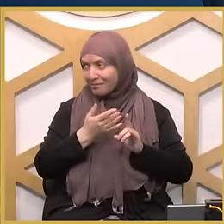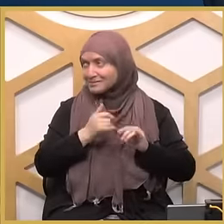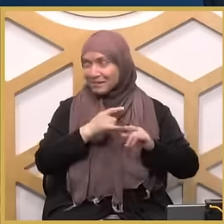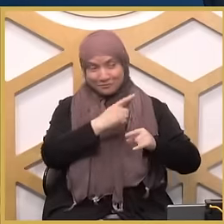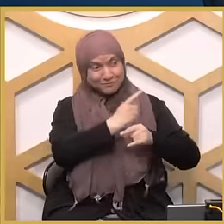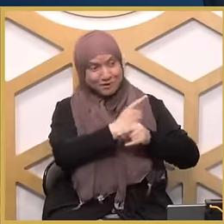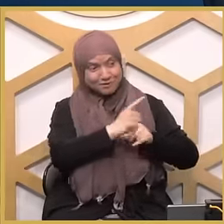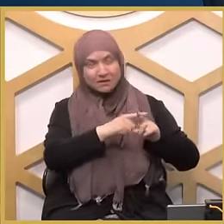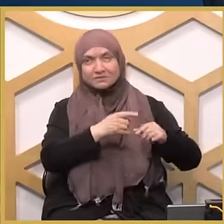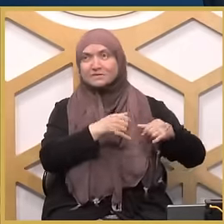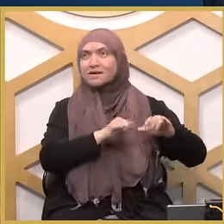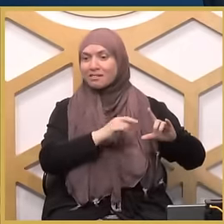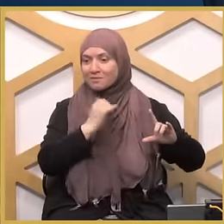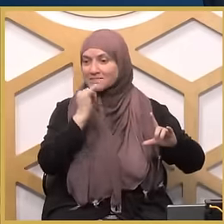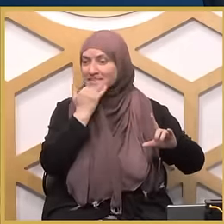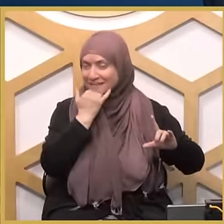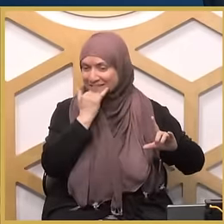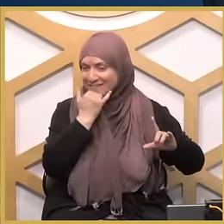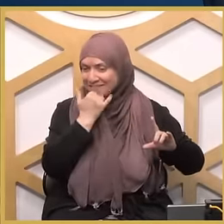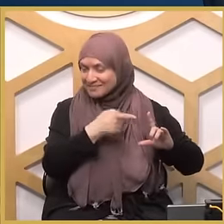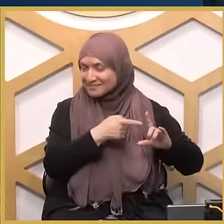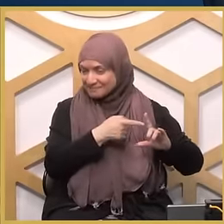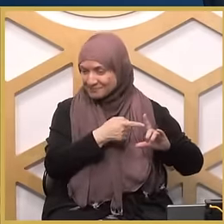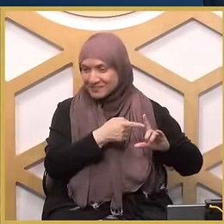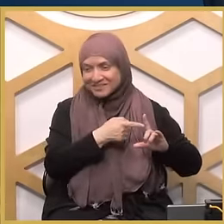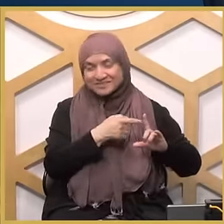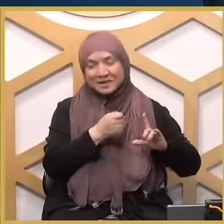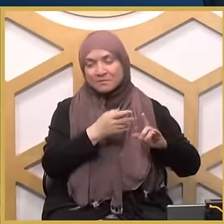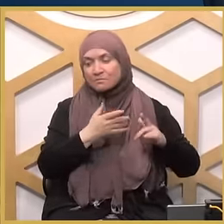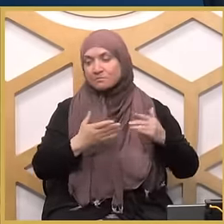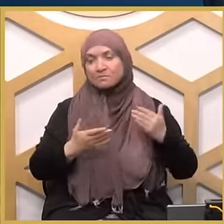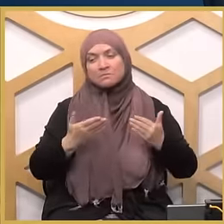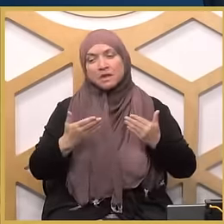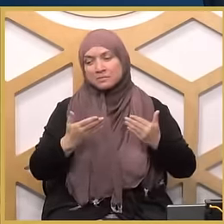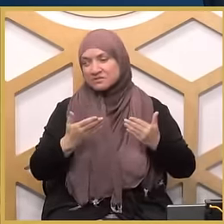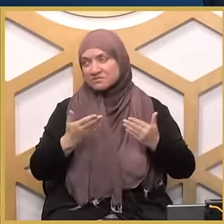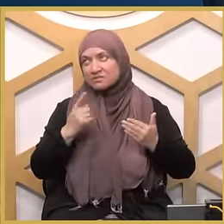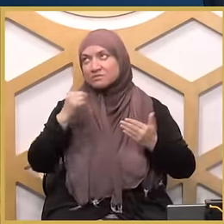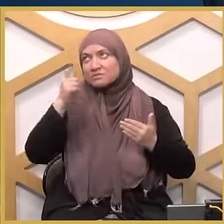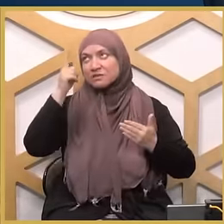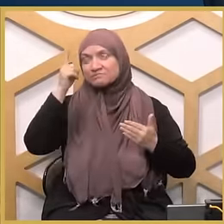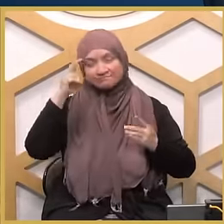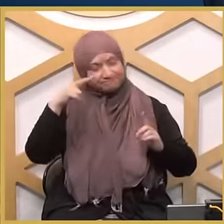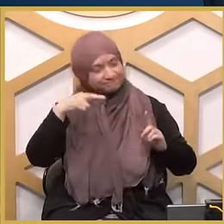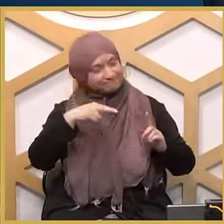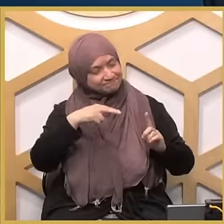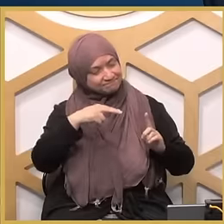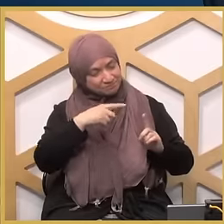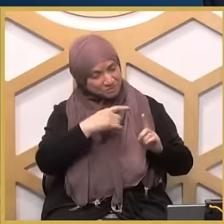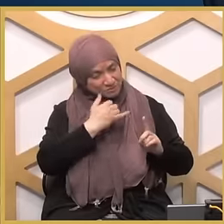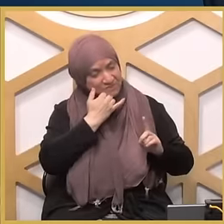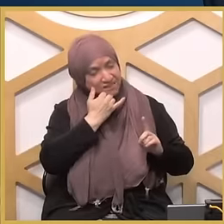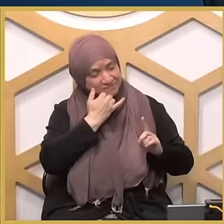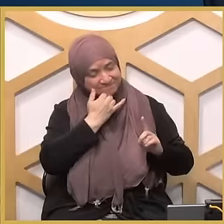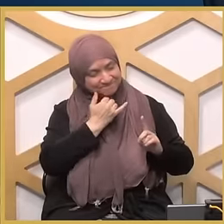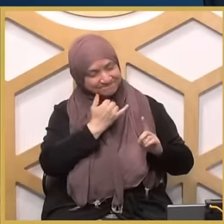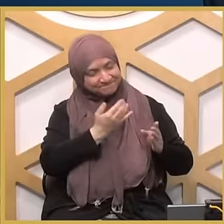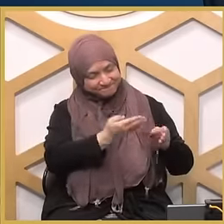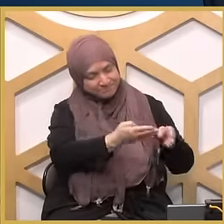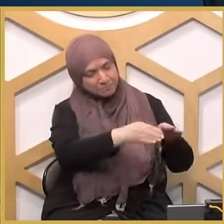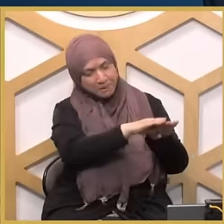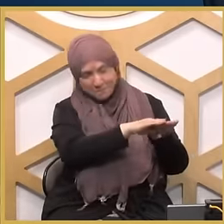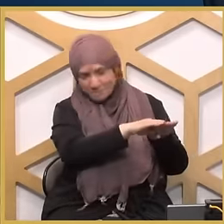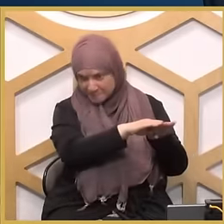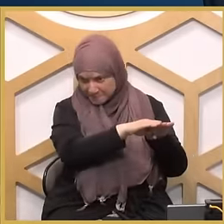subhanahu wa ta'ala. And even if the door was closed, you keep knocking, because Allah promised He will eventually open the door. And that's one of the beautiful things that Ibn